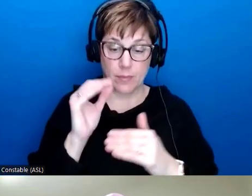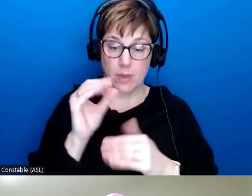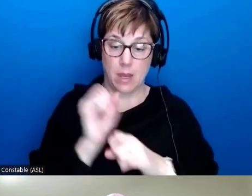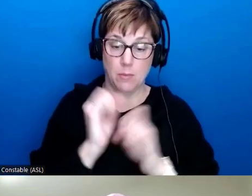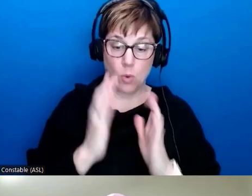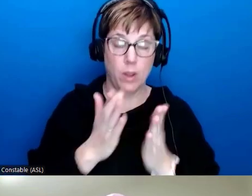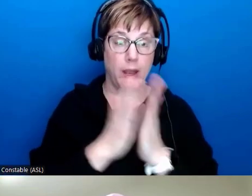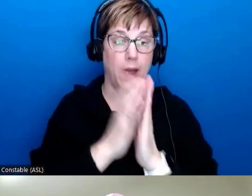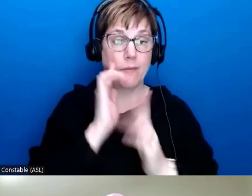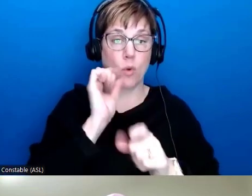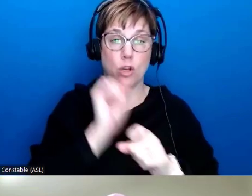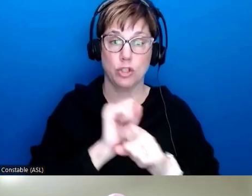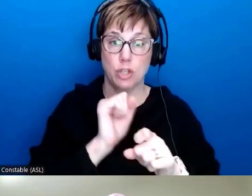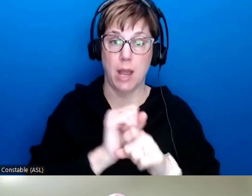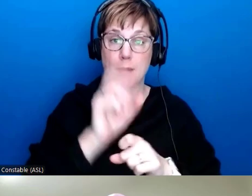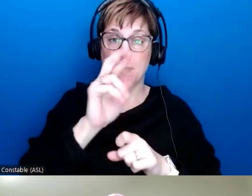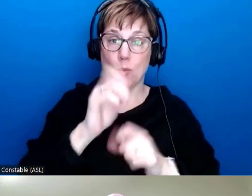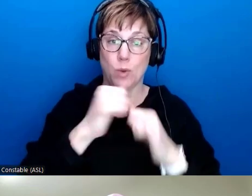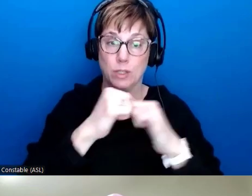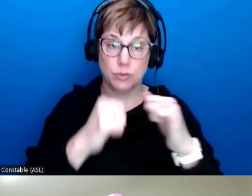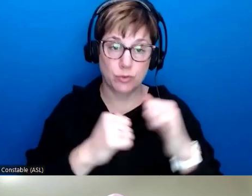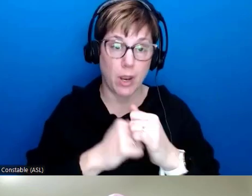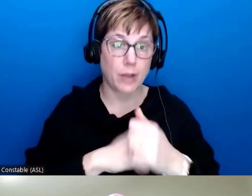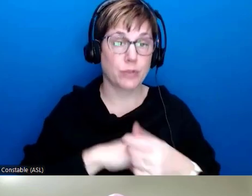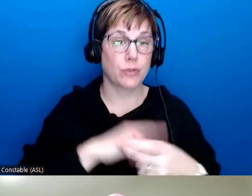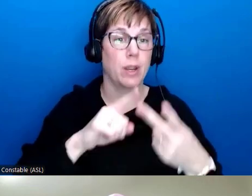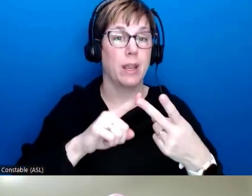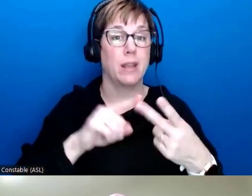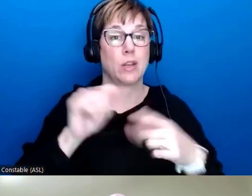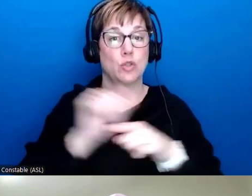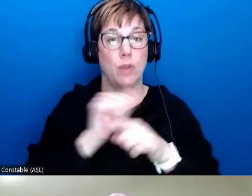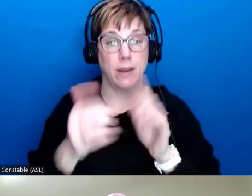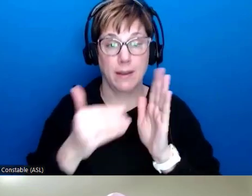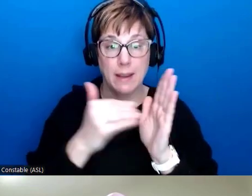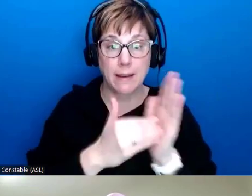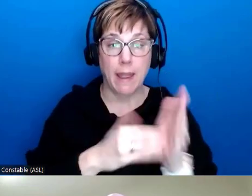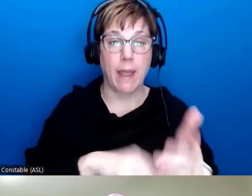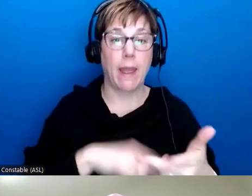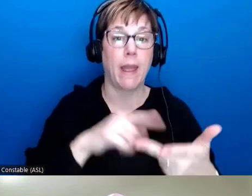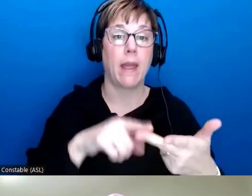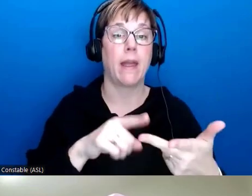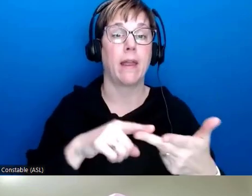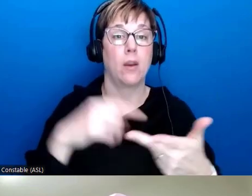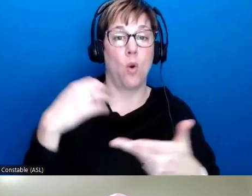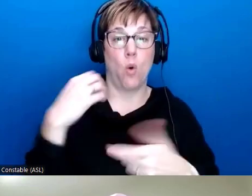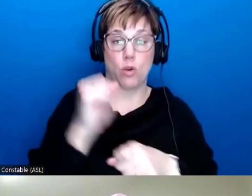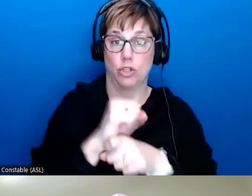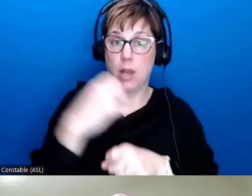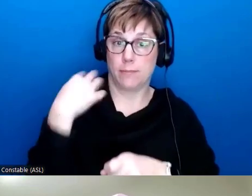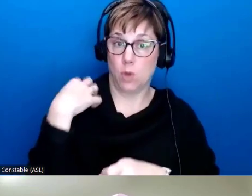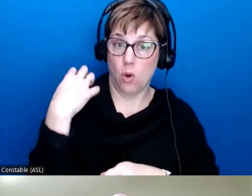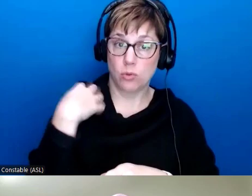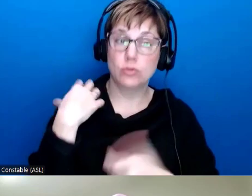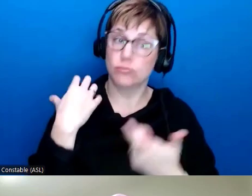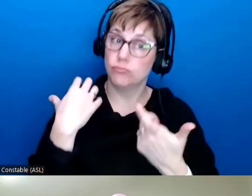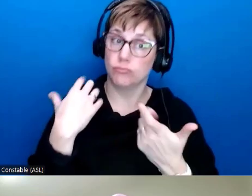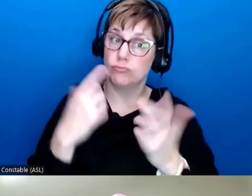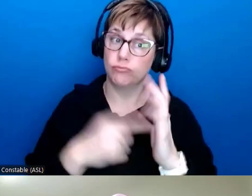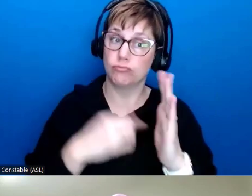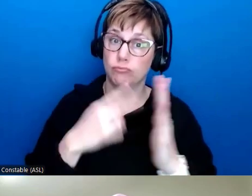restructuring, retraining, job coach. We see a lot of cases where employees have job coaches and they've been very